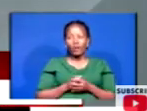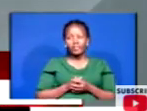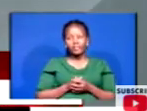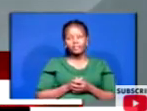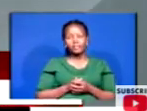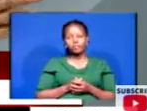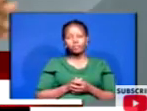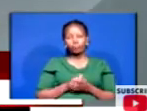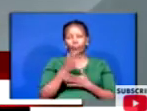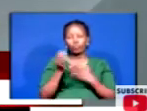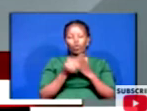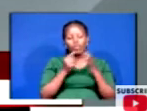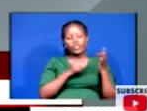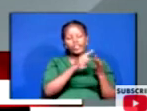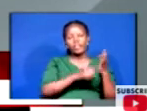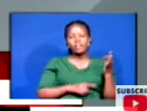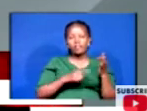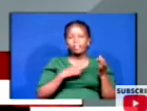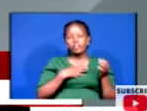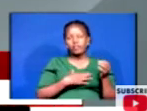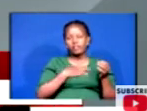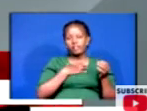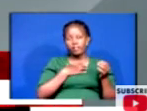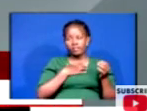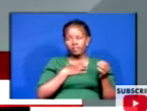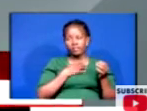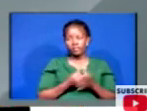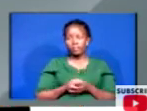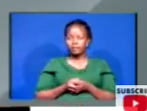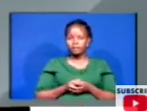left, Swaka yes. in the middle, and Daktari. Mm.